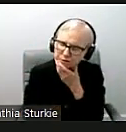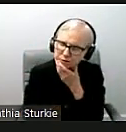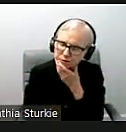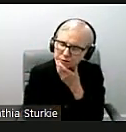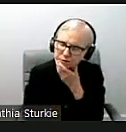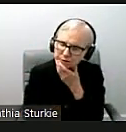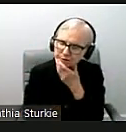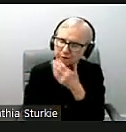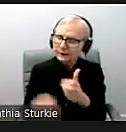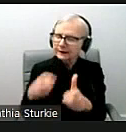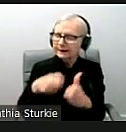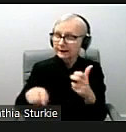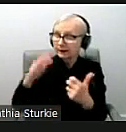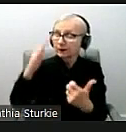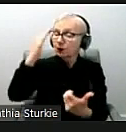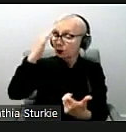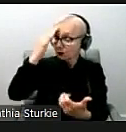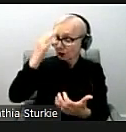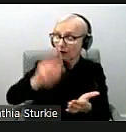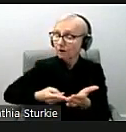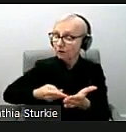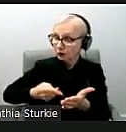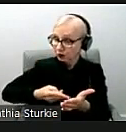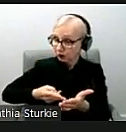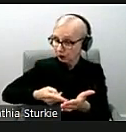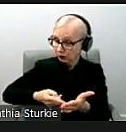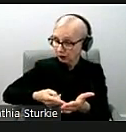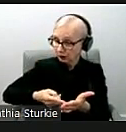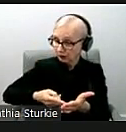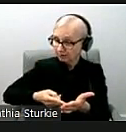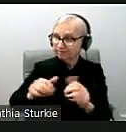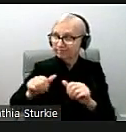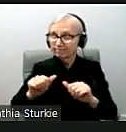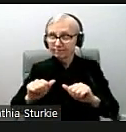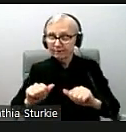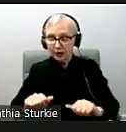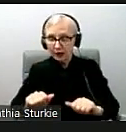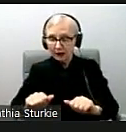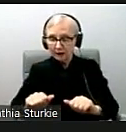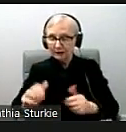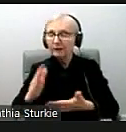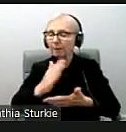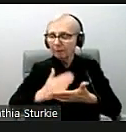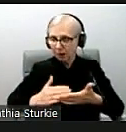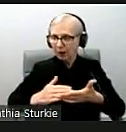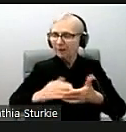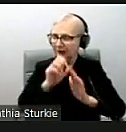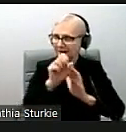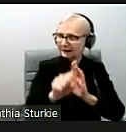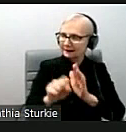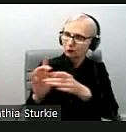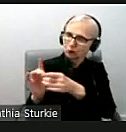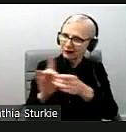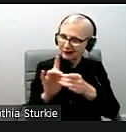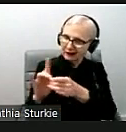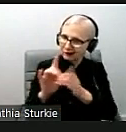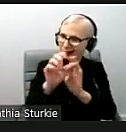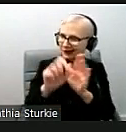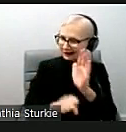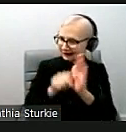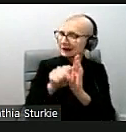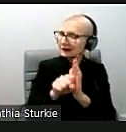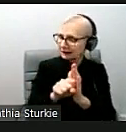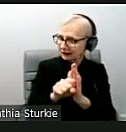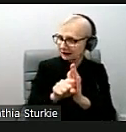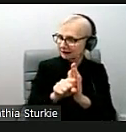It's difficult to know for sure. We do know that there is probably some element of seasonality with COVID-19, just as there